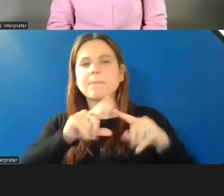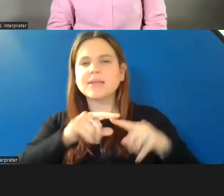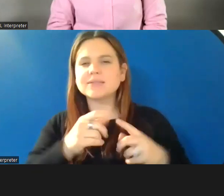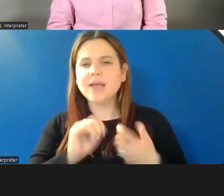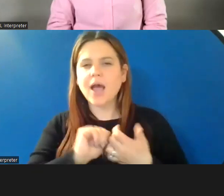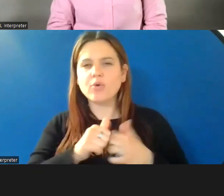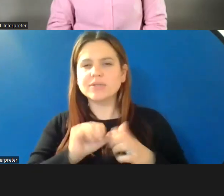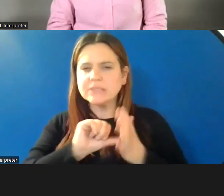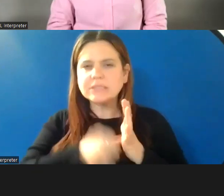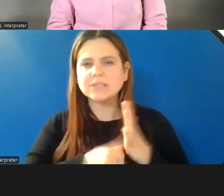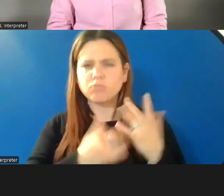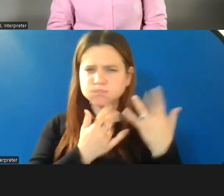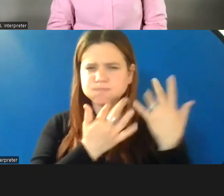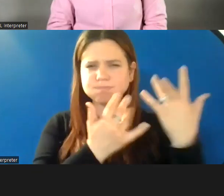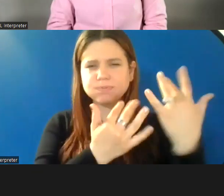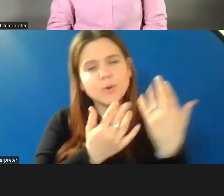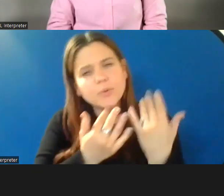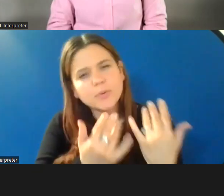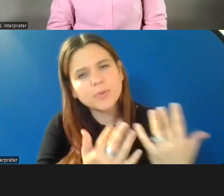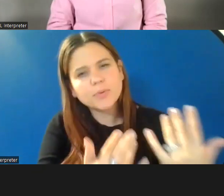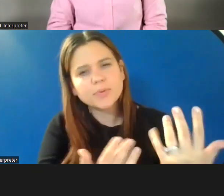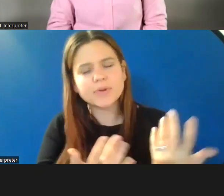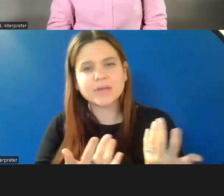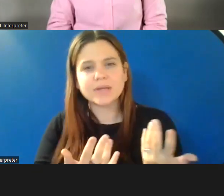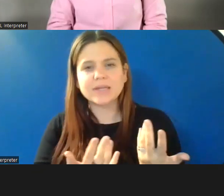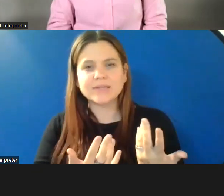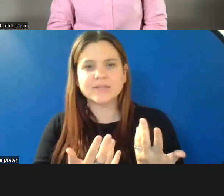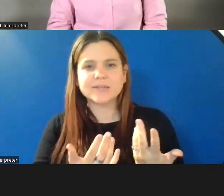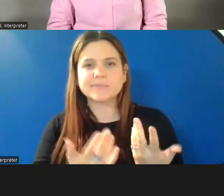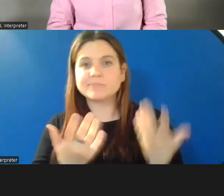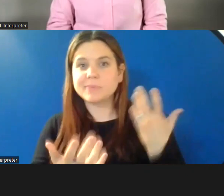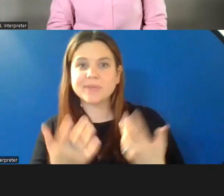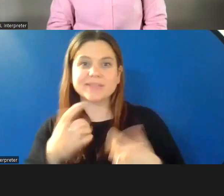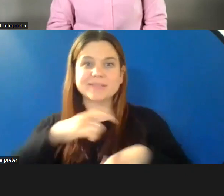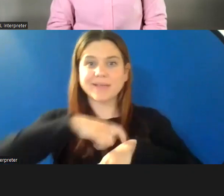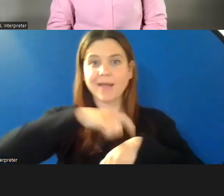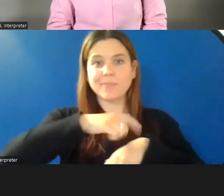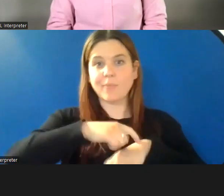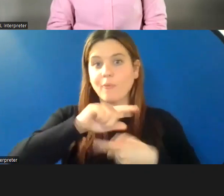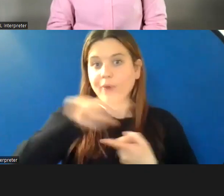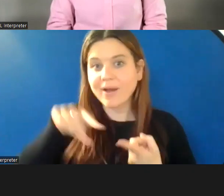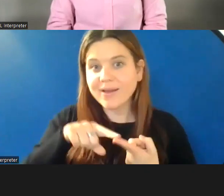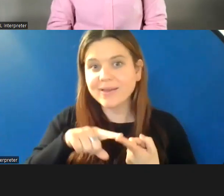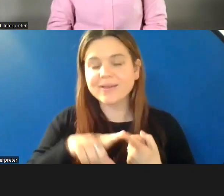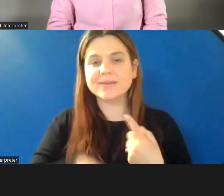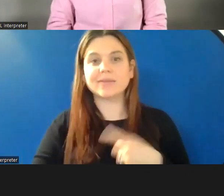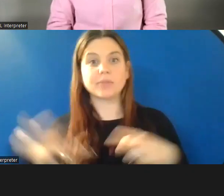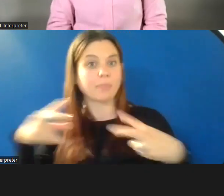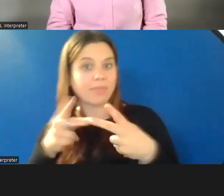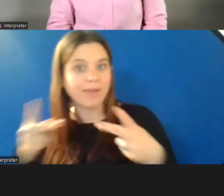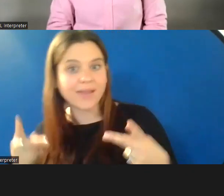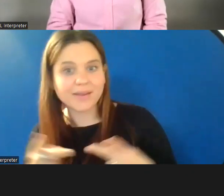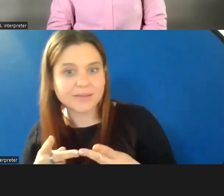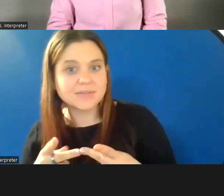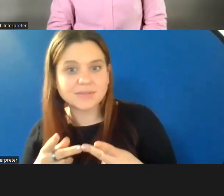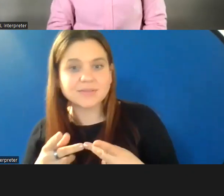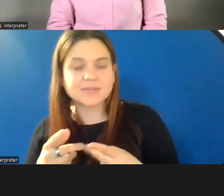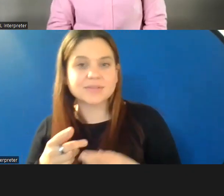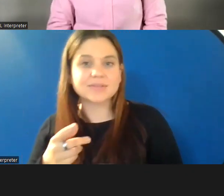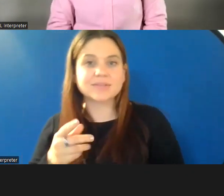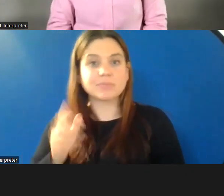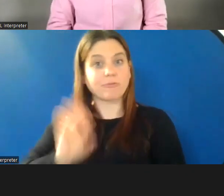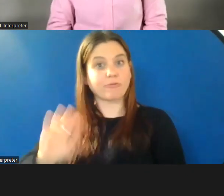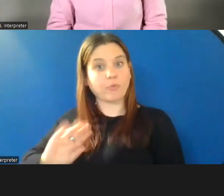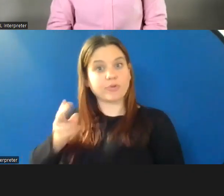as sort of their business as usual practices, changes in timing, and really changes in places where historically they wouldn't have